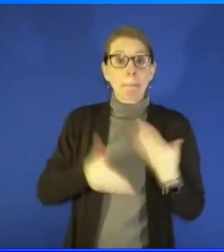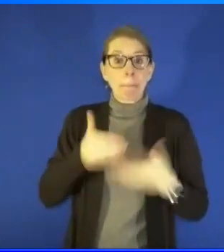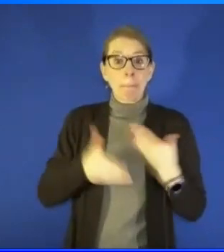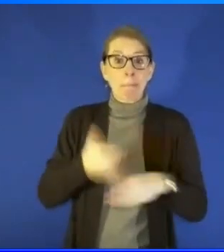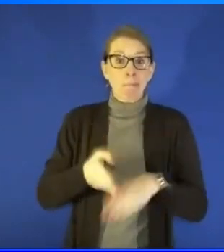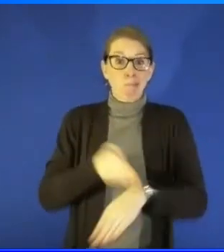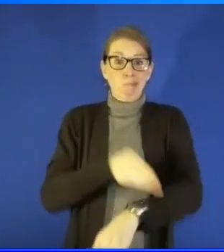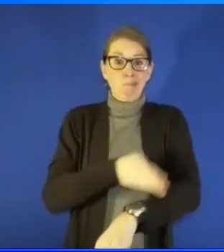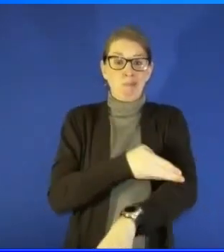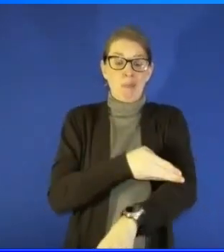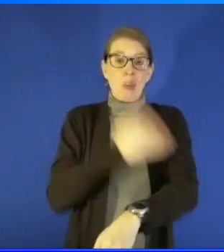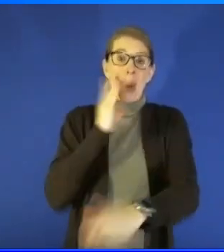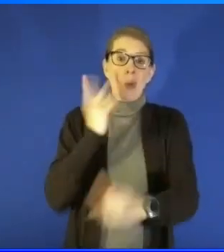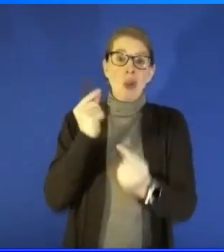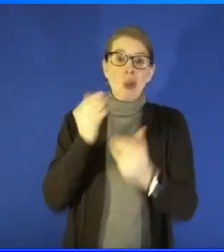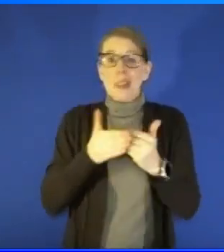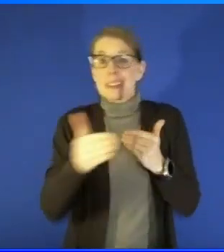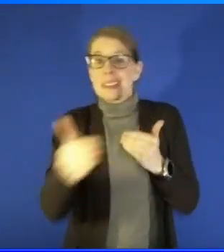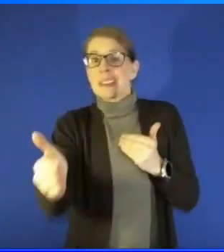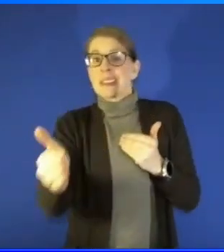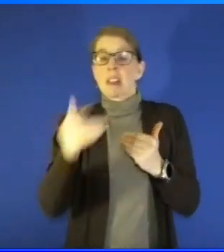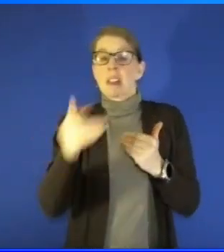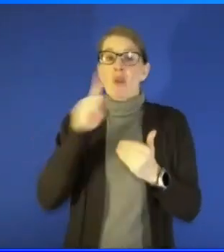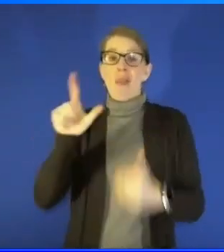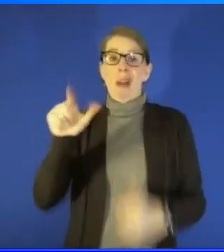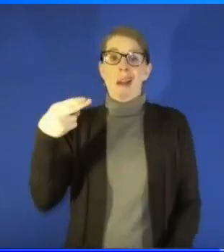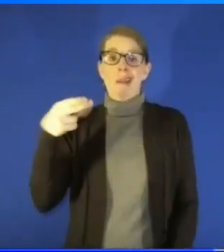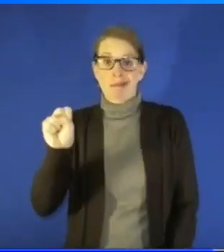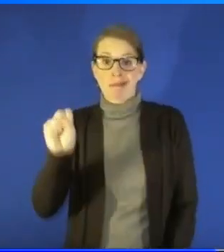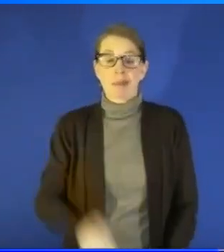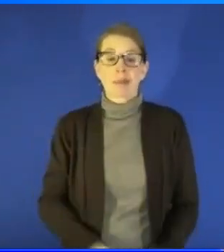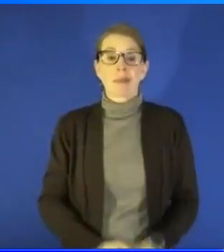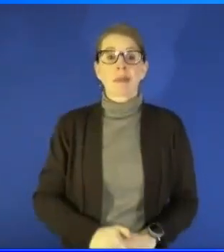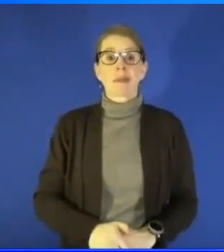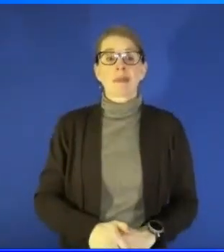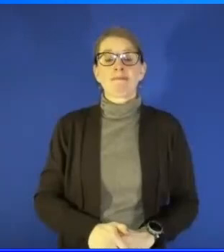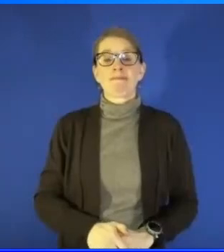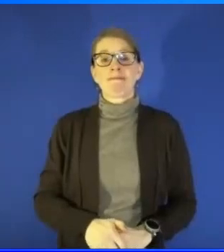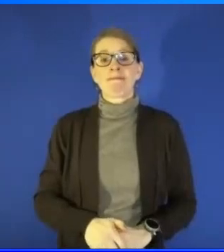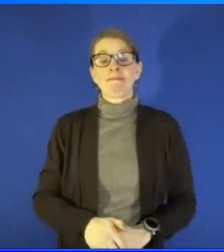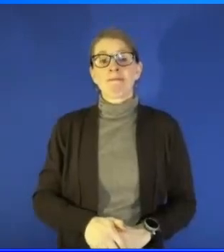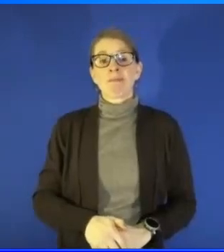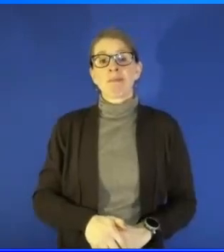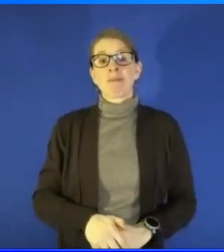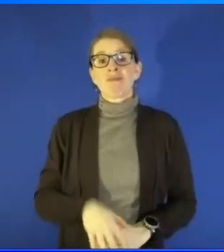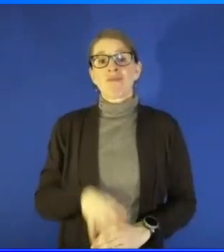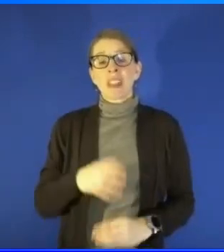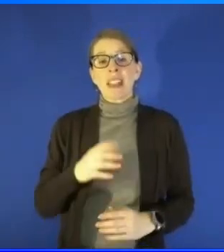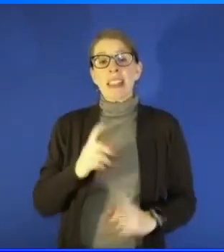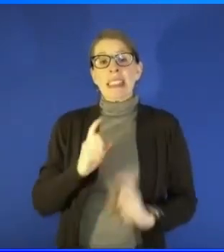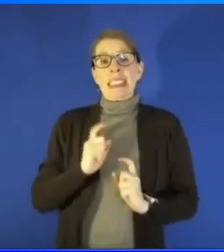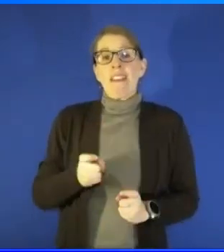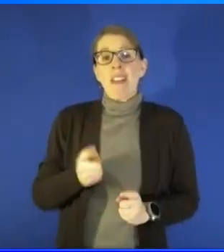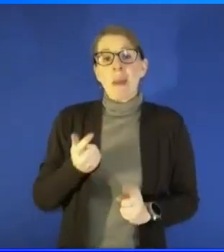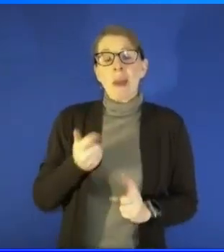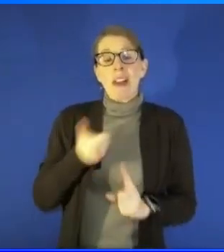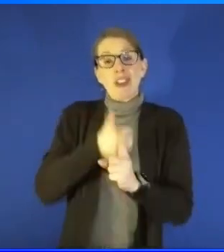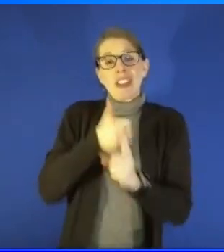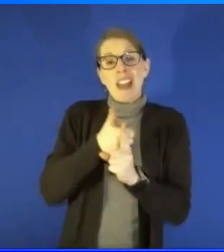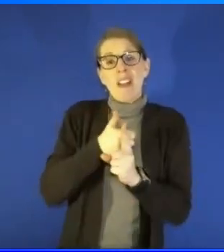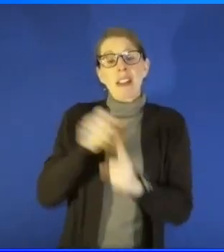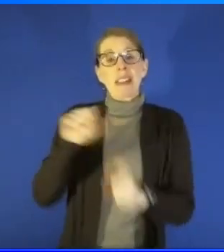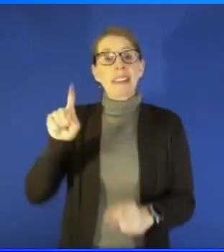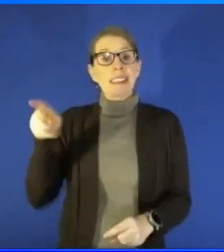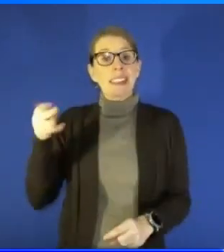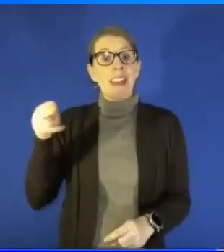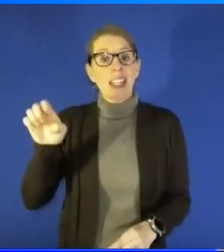lawn haulers. And so give a little bit of yourself. Just like Stephanie mentioned, she is recovering